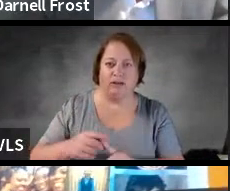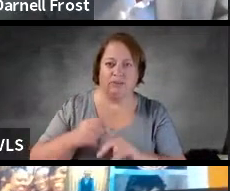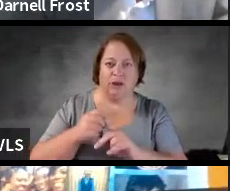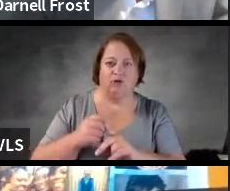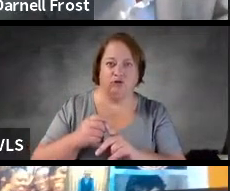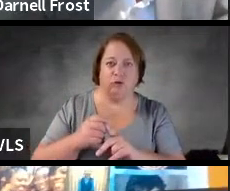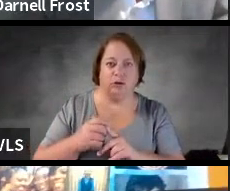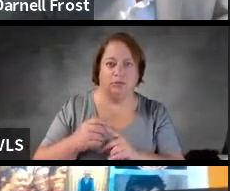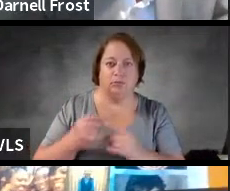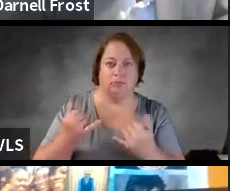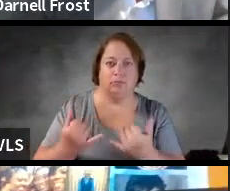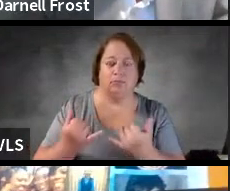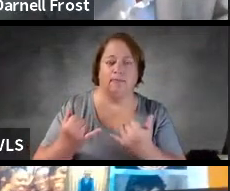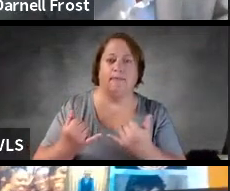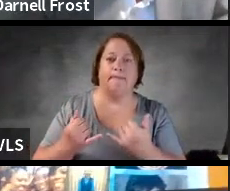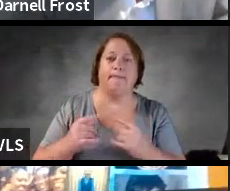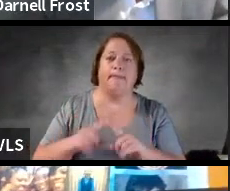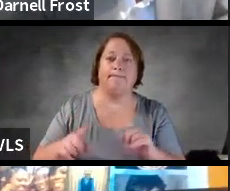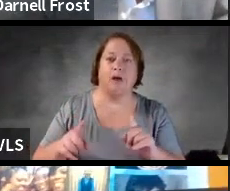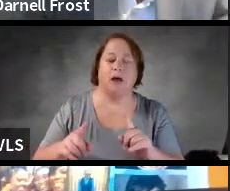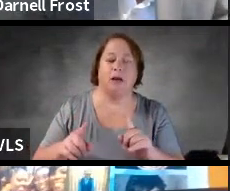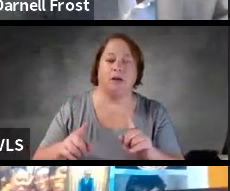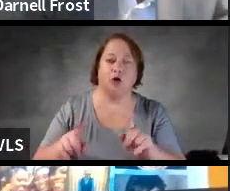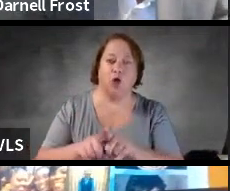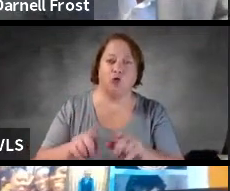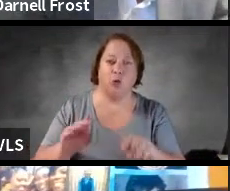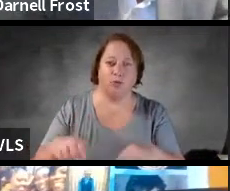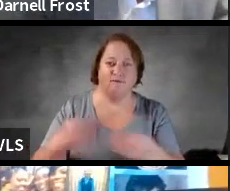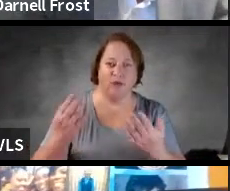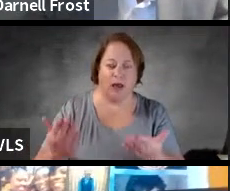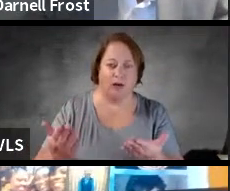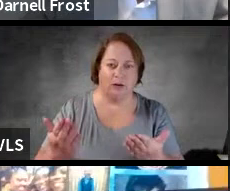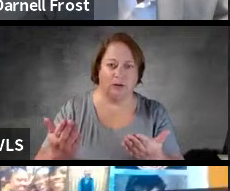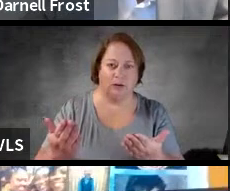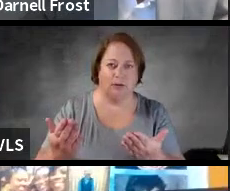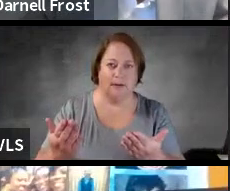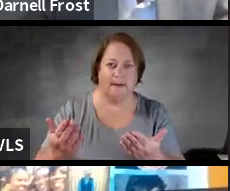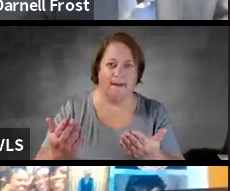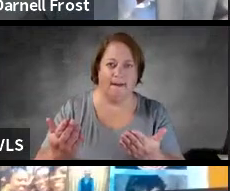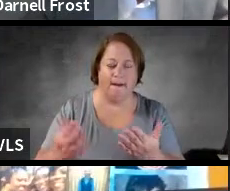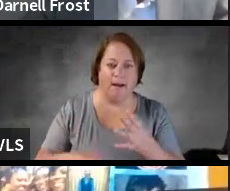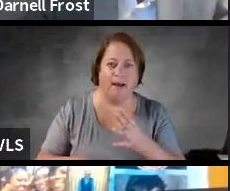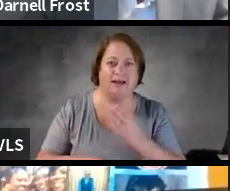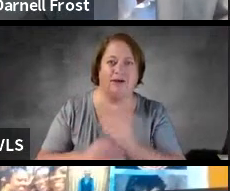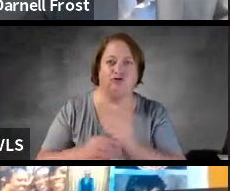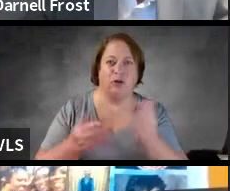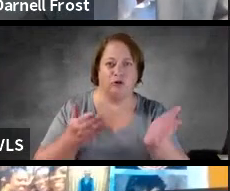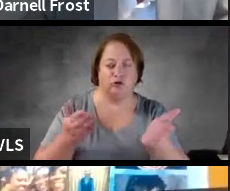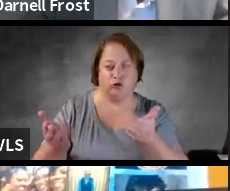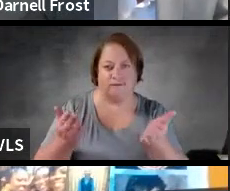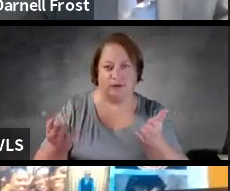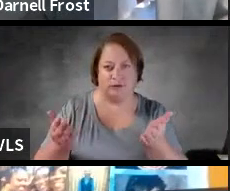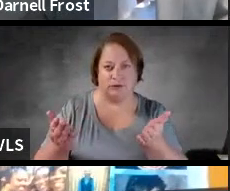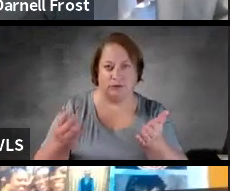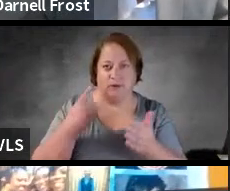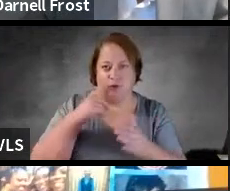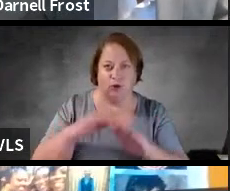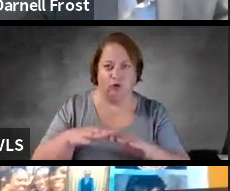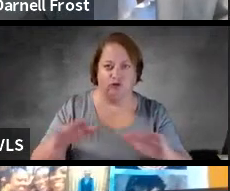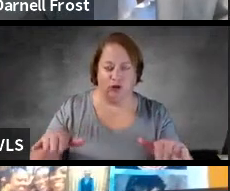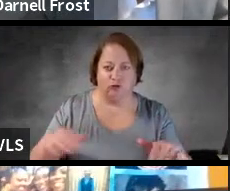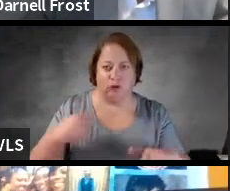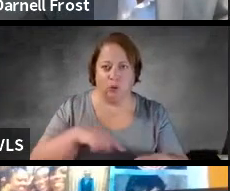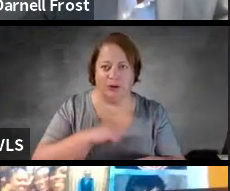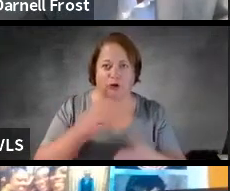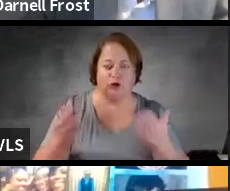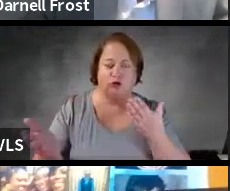time of crisis, but it's the fact that it also provided additional services for the children we